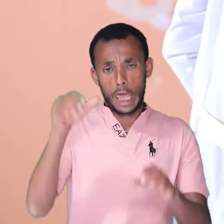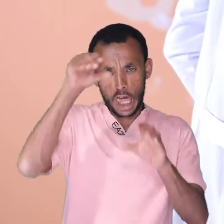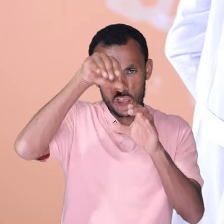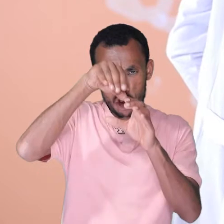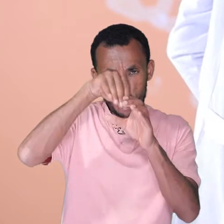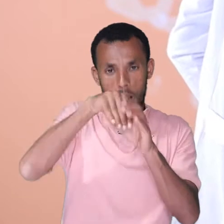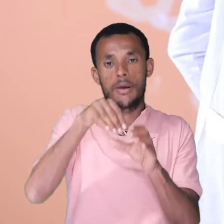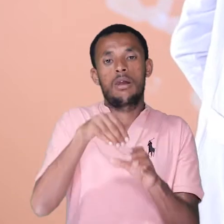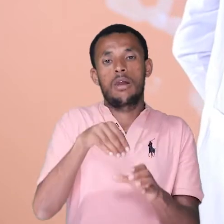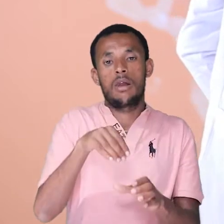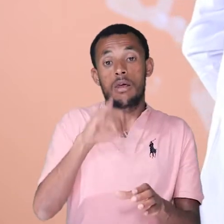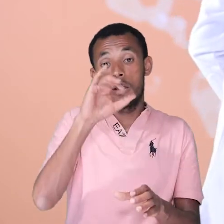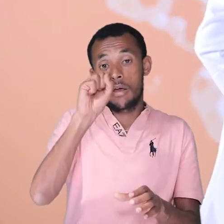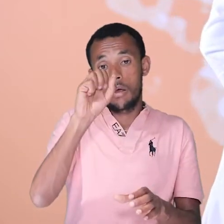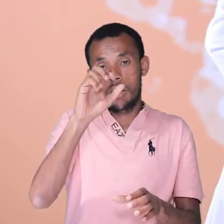inscribed by